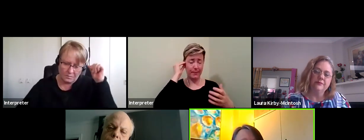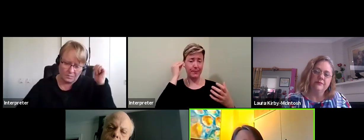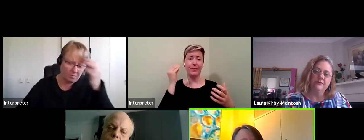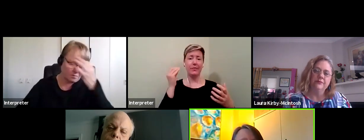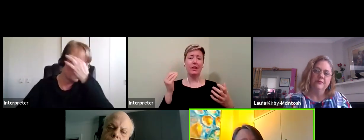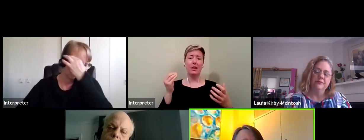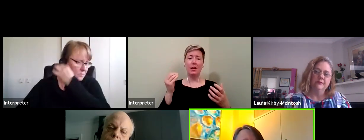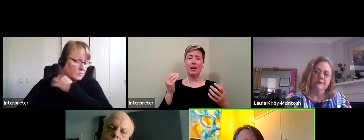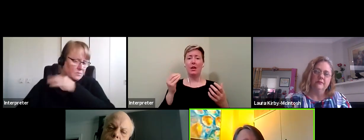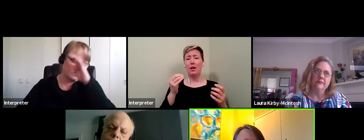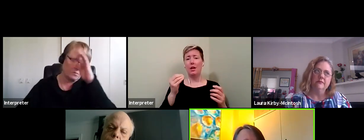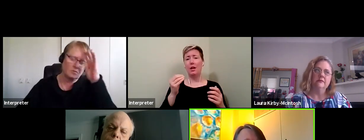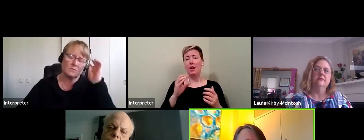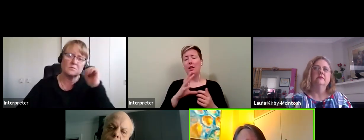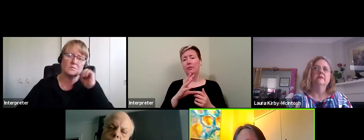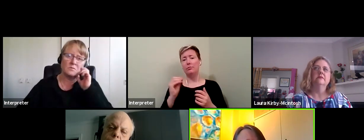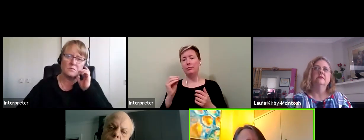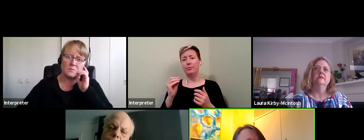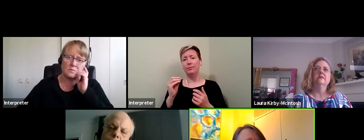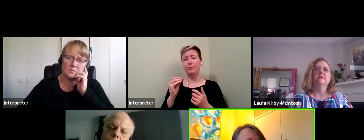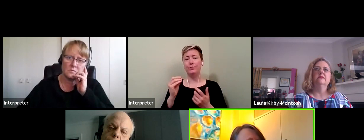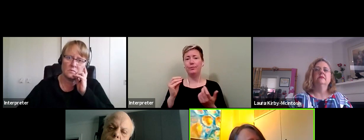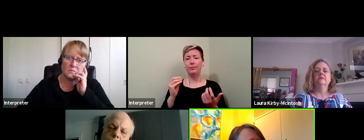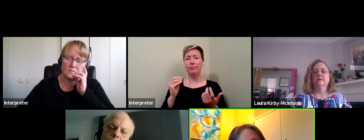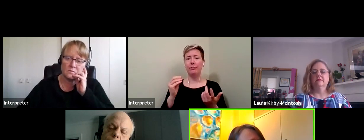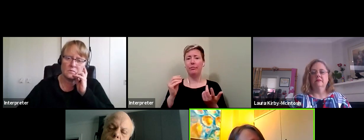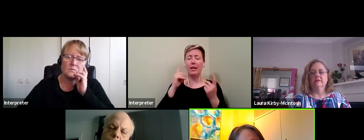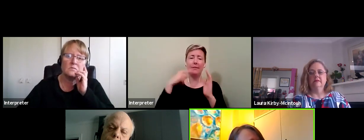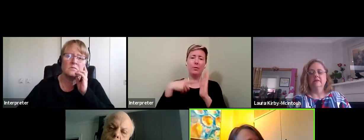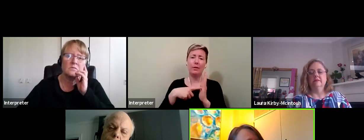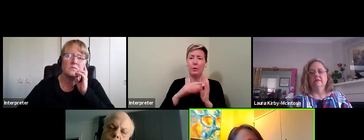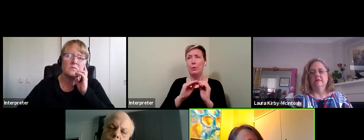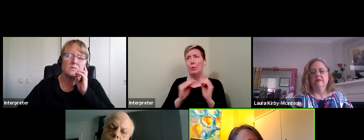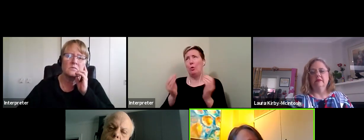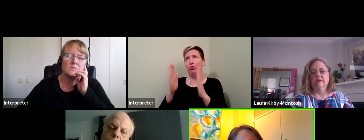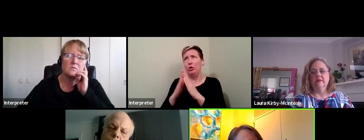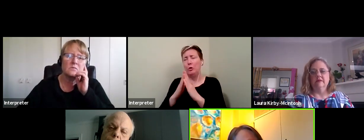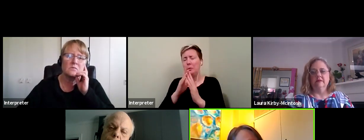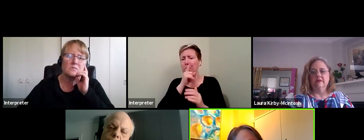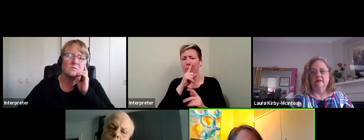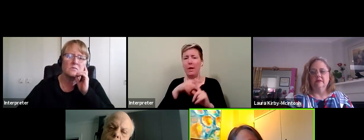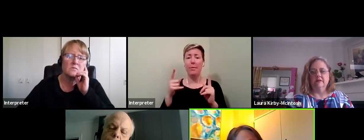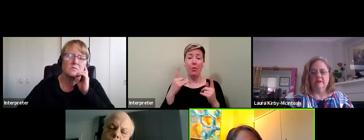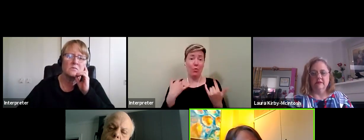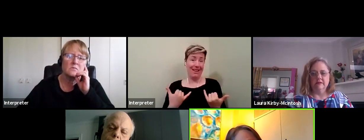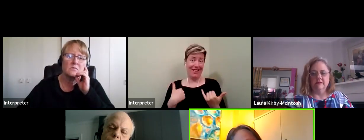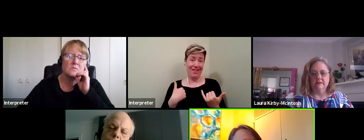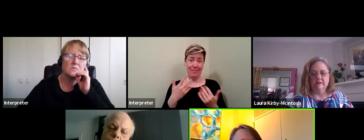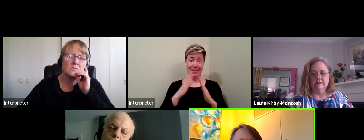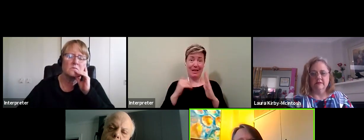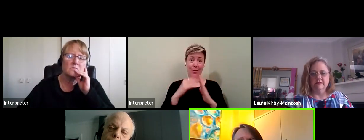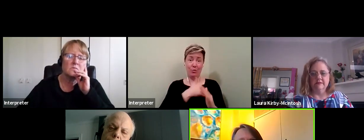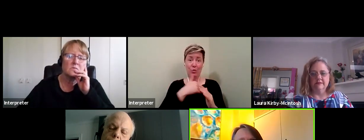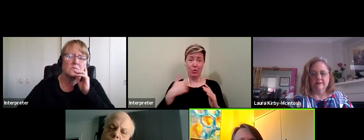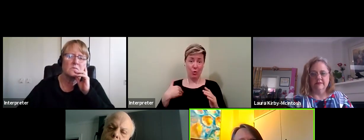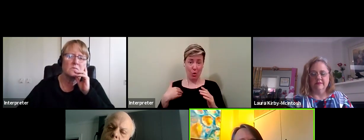about unsheltered people. And where I'm sitting right now, I'm downtown Toronto at Parliament and Shooter. There's a